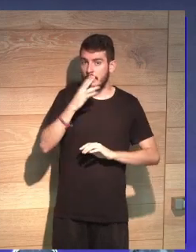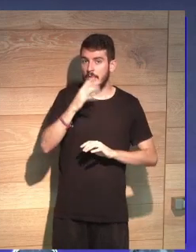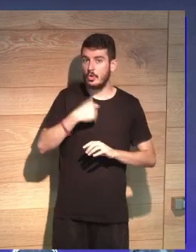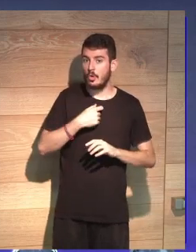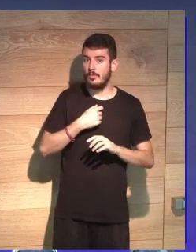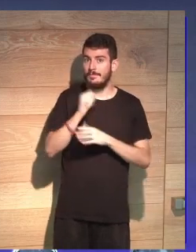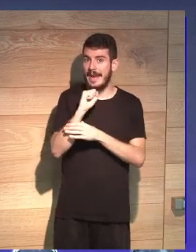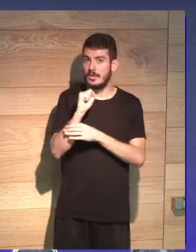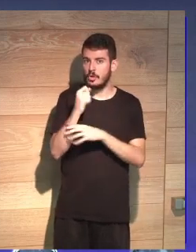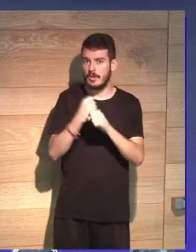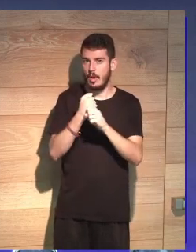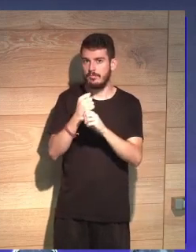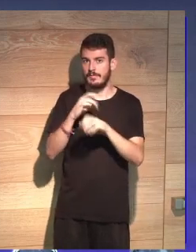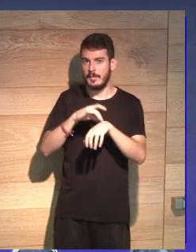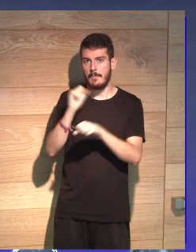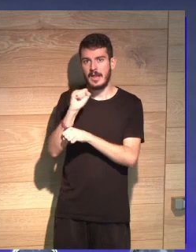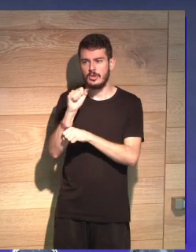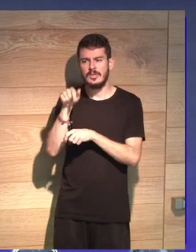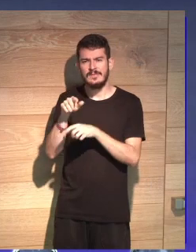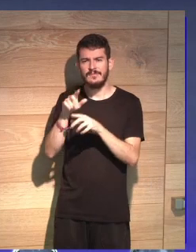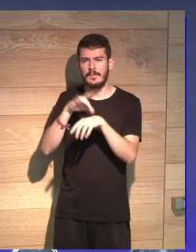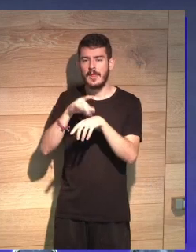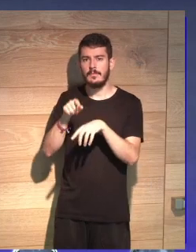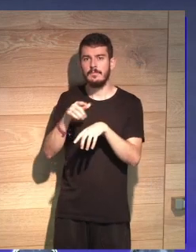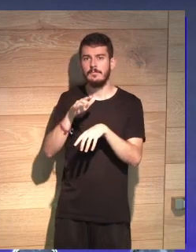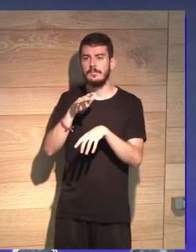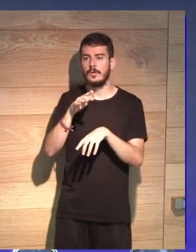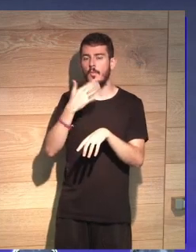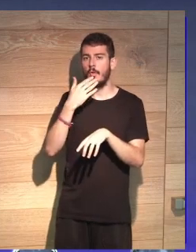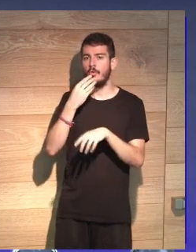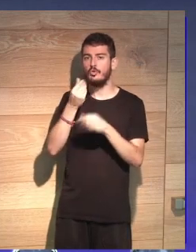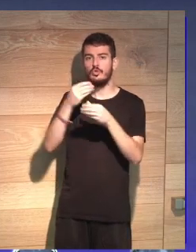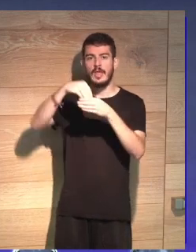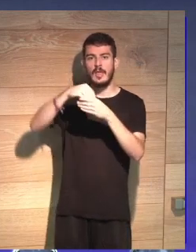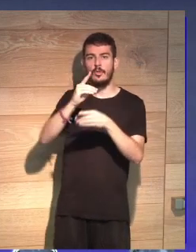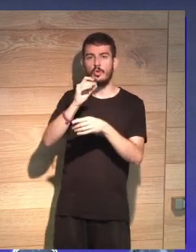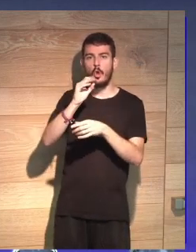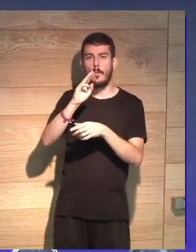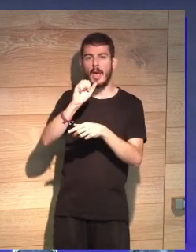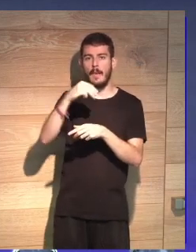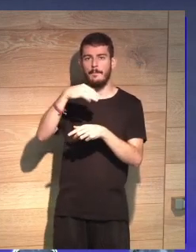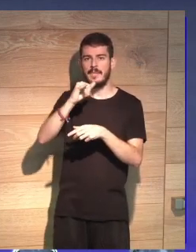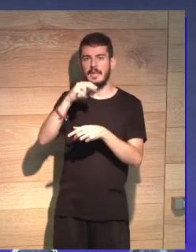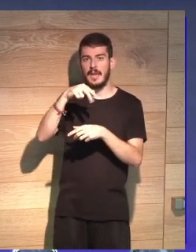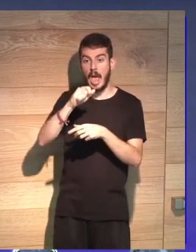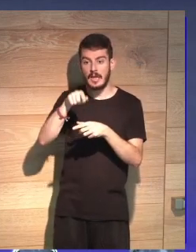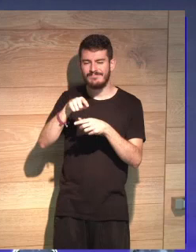things. I started being interested in video games because I work with Parkinson's disease, and this alters